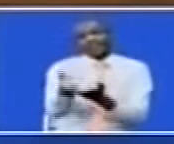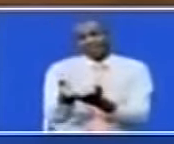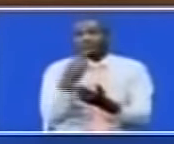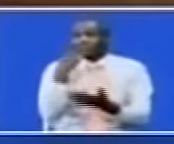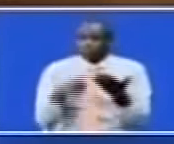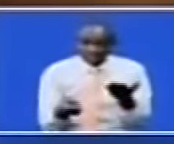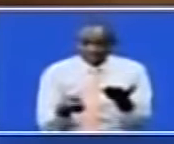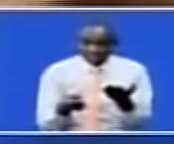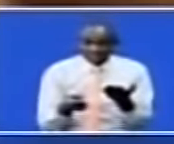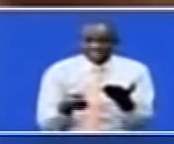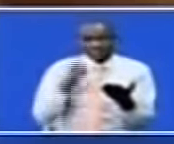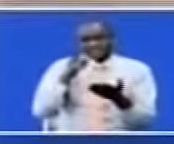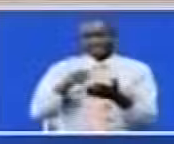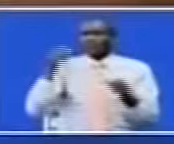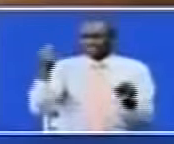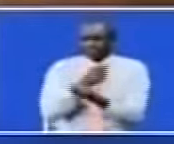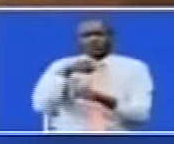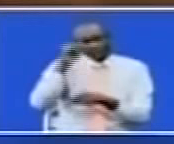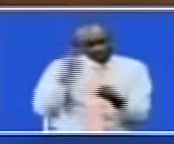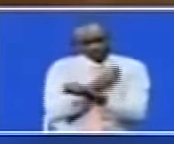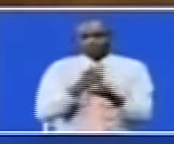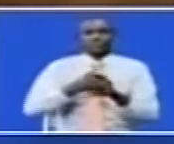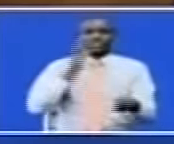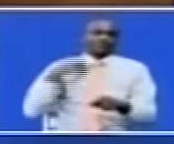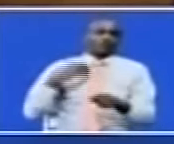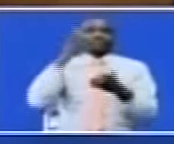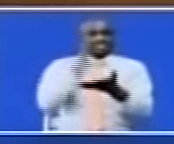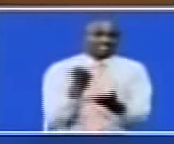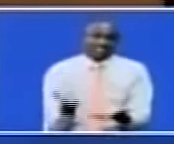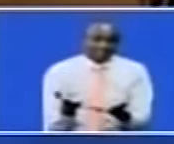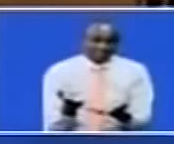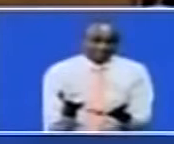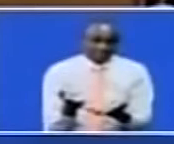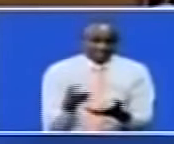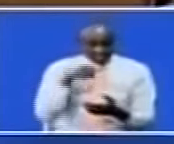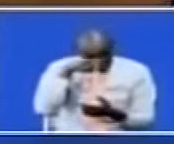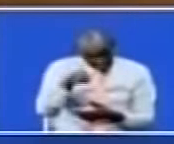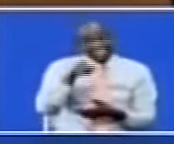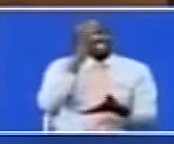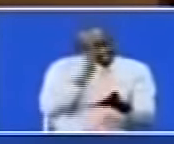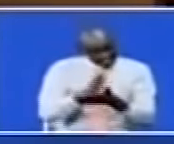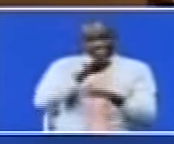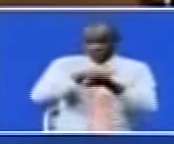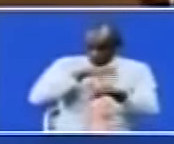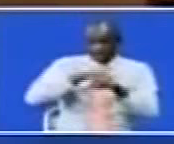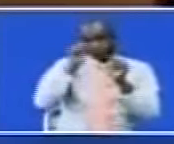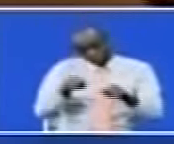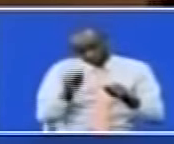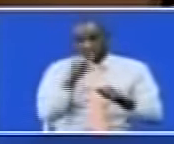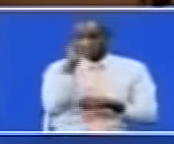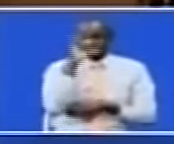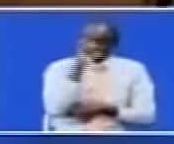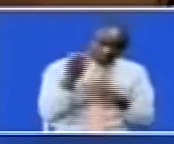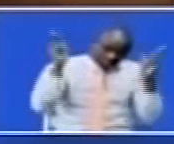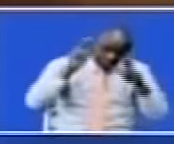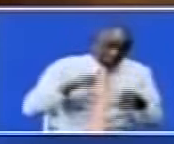say no longer impunity, it's not an option. I know that the wheels of justice grind slowly, whether it is at the international level